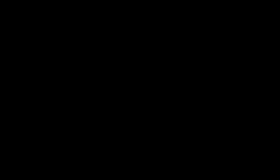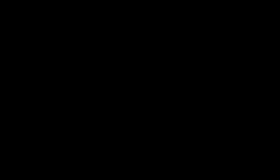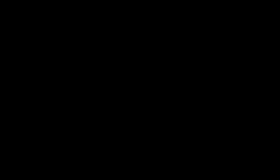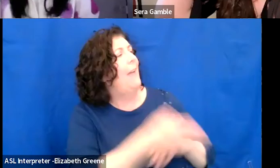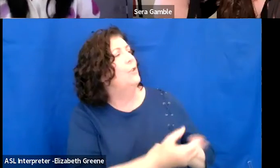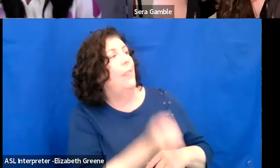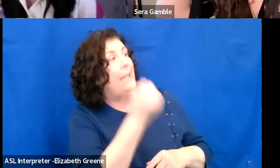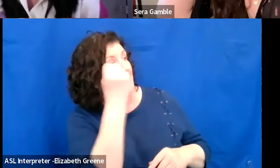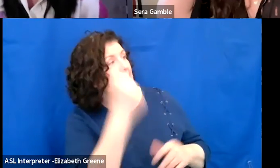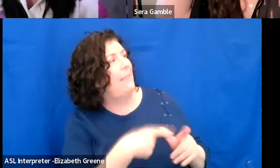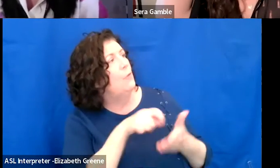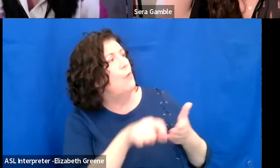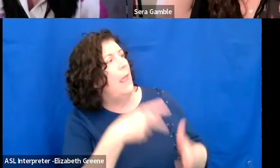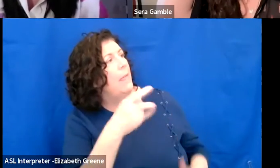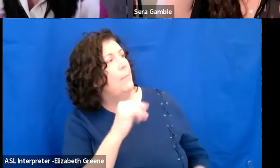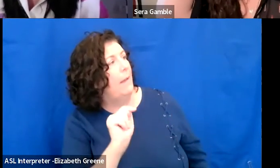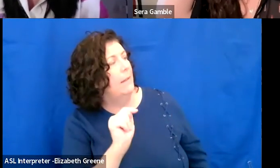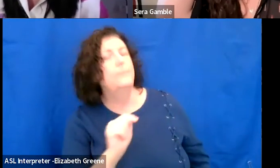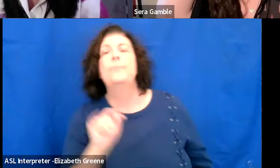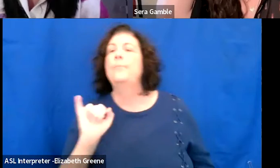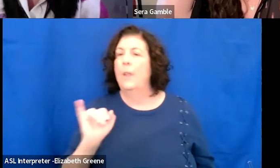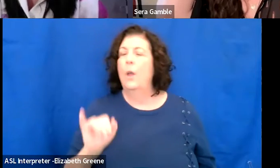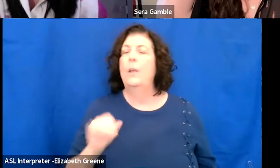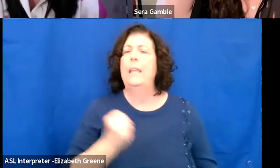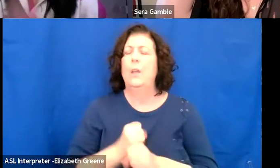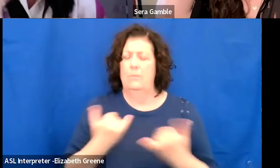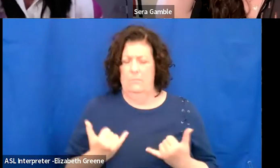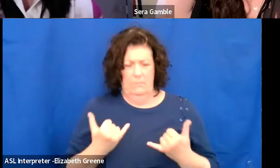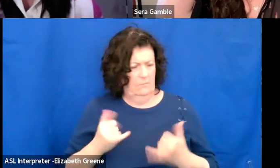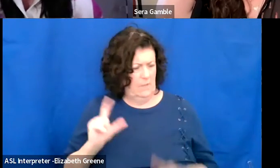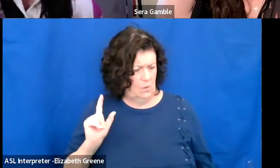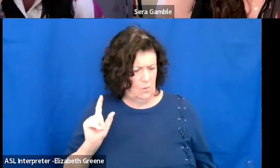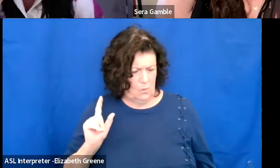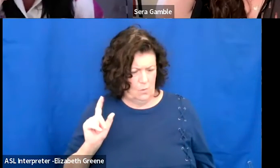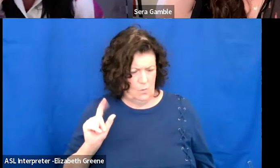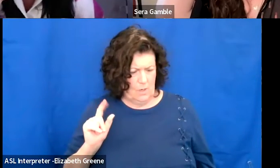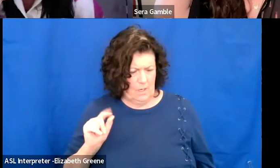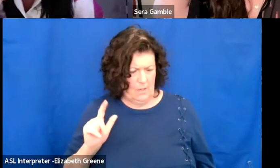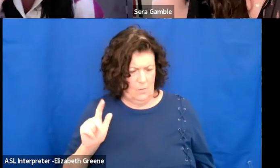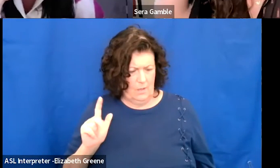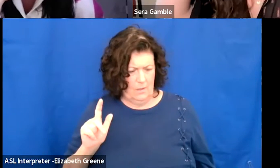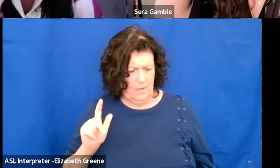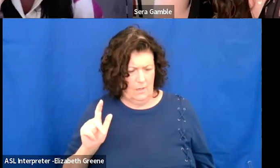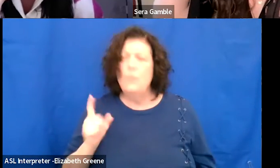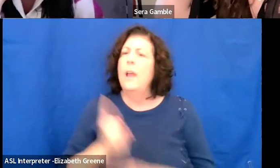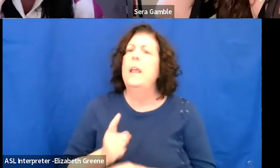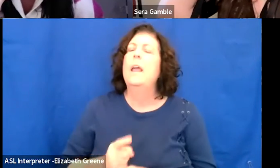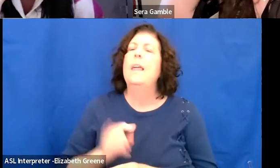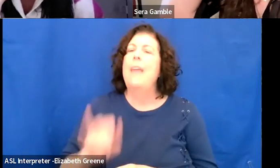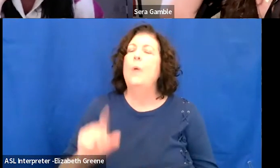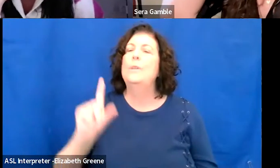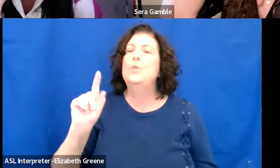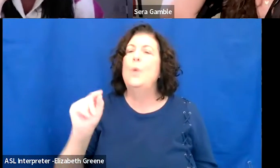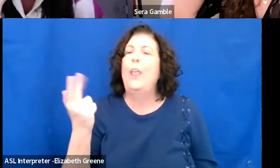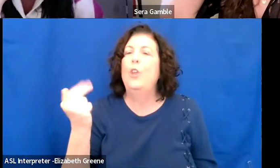pilot. So it's, what year is it, 2023? This was 2013 when he sent me the book. What? He pitched in